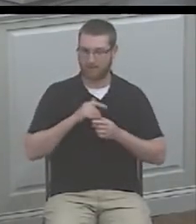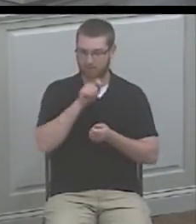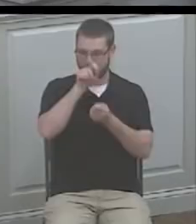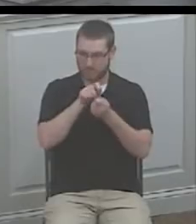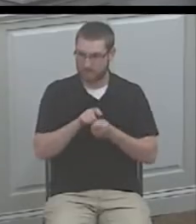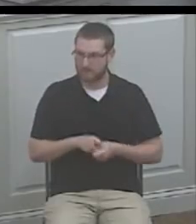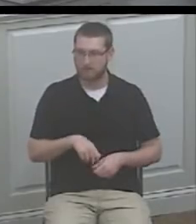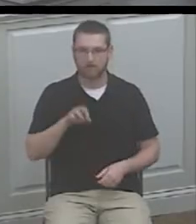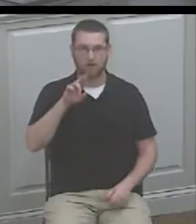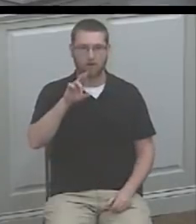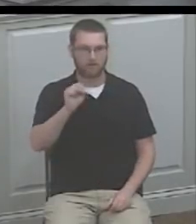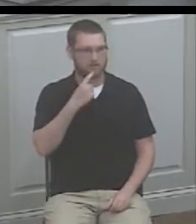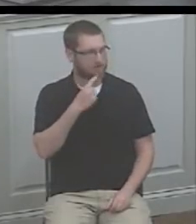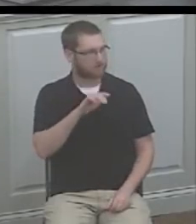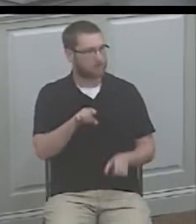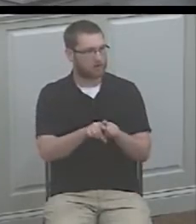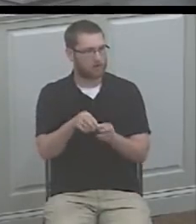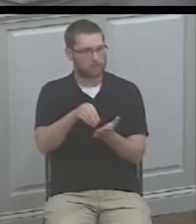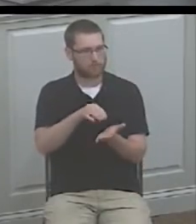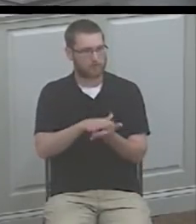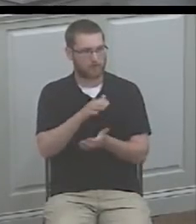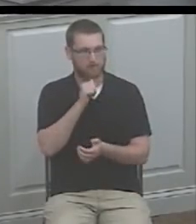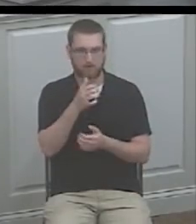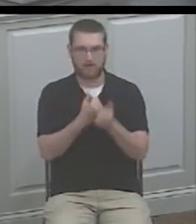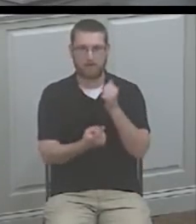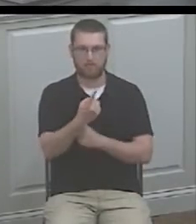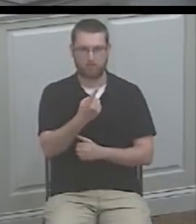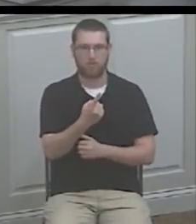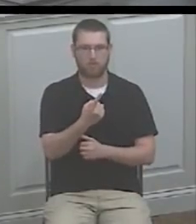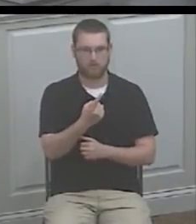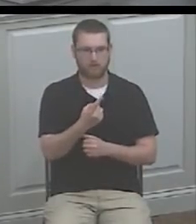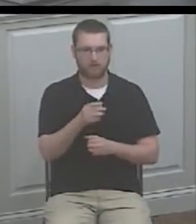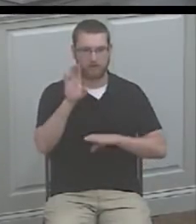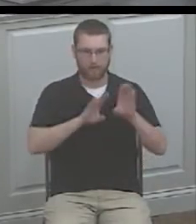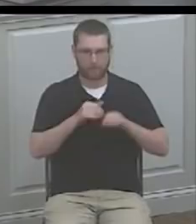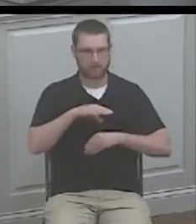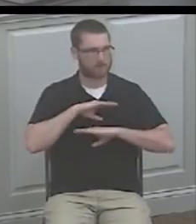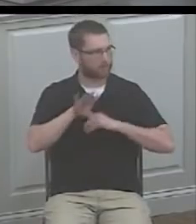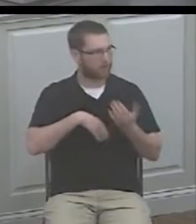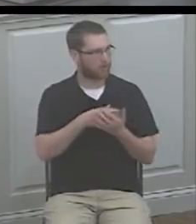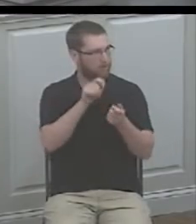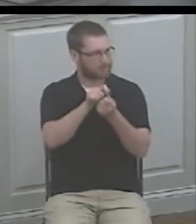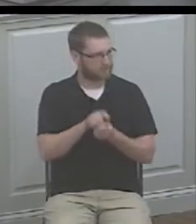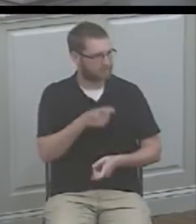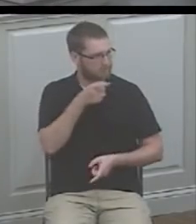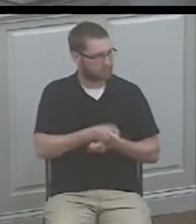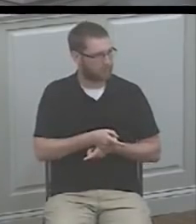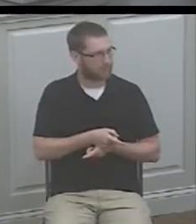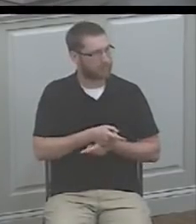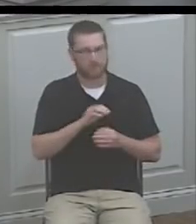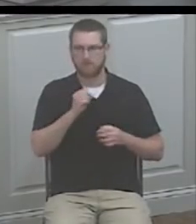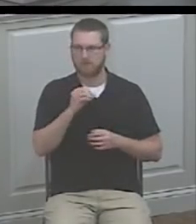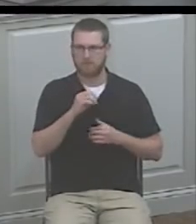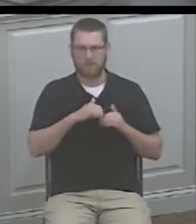It also is noted that that not everybody that bid met all the specifications. How does that make you feel, or how do you deal